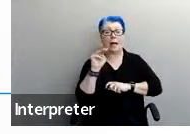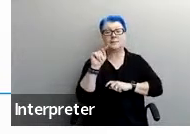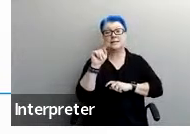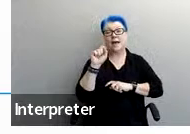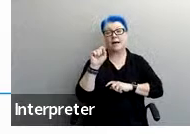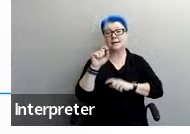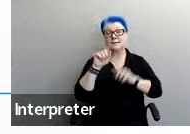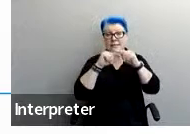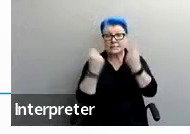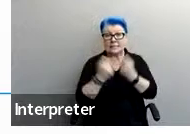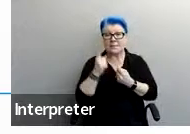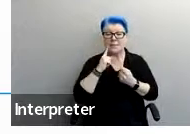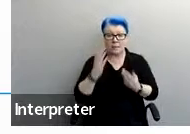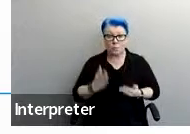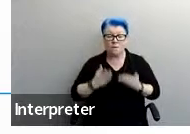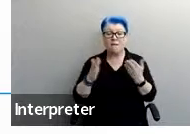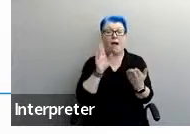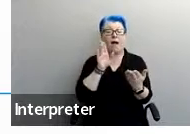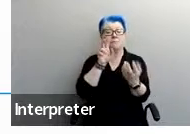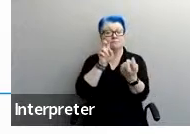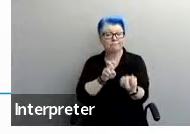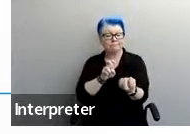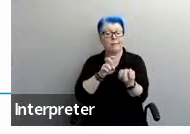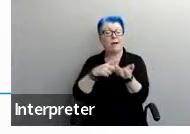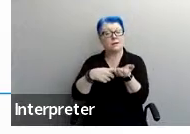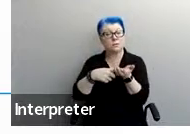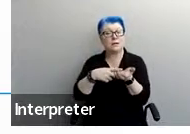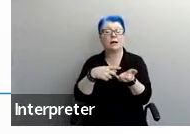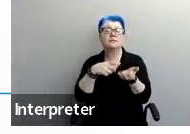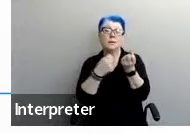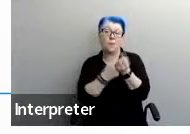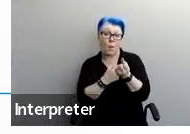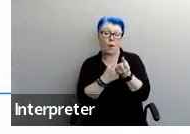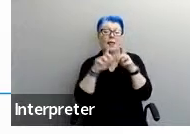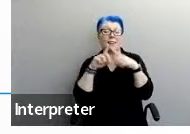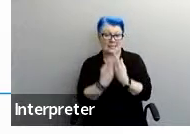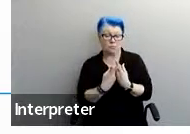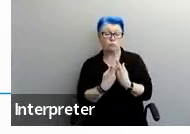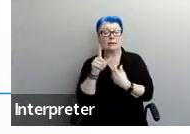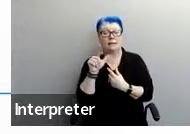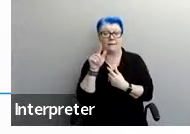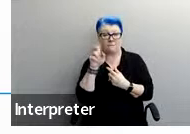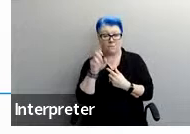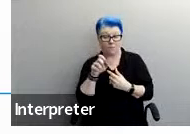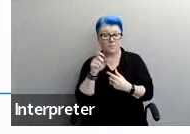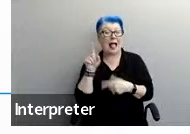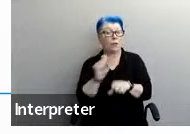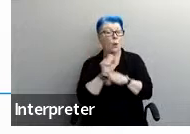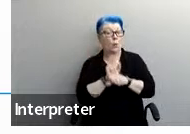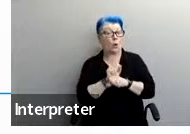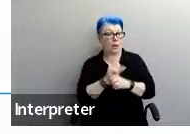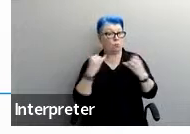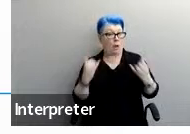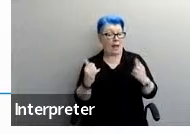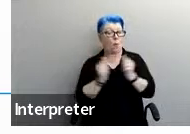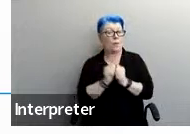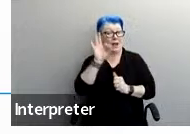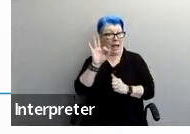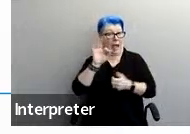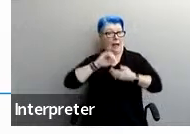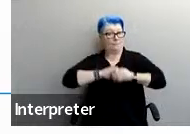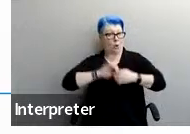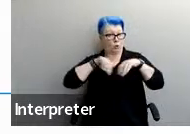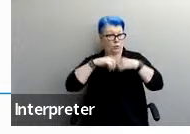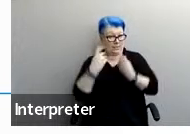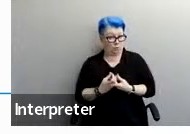team provides consultation support at the district level. They're currently working with 9 partner districts who they have committed agreements with